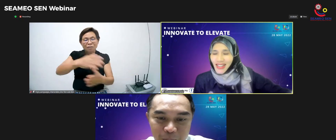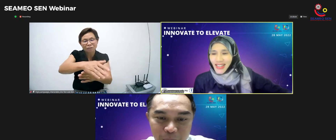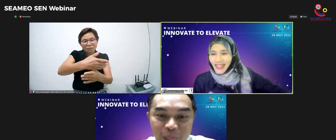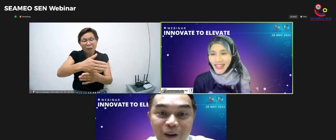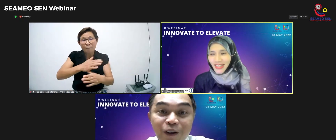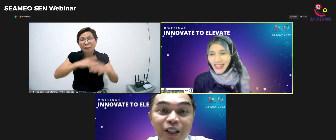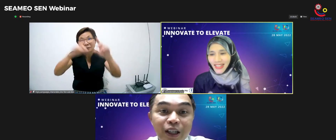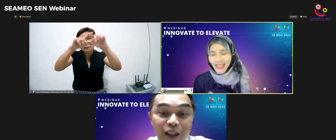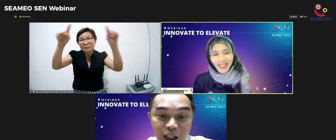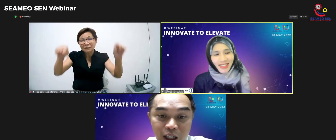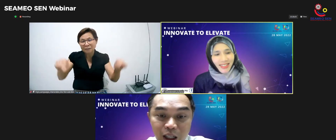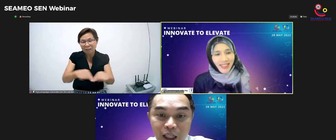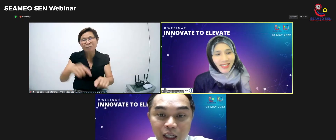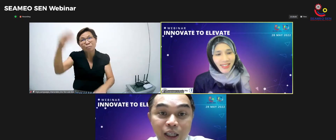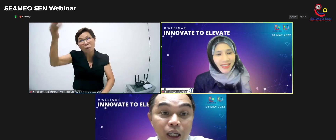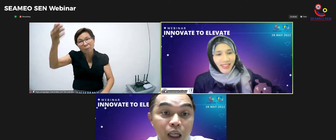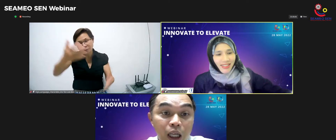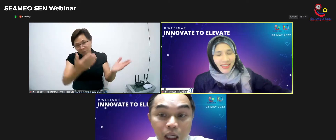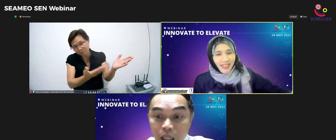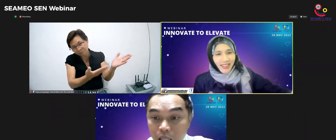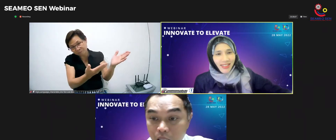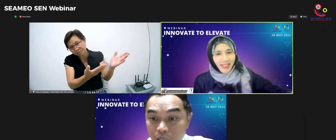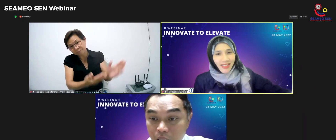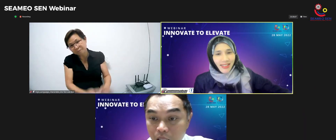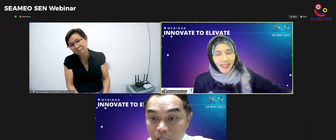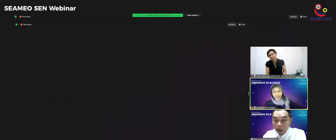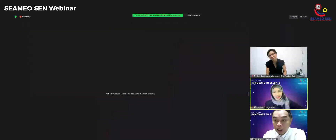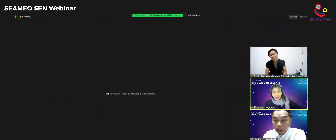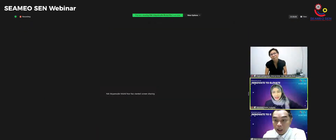please. Okay.